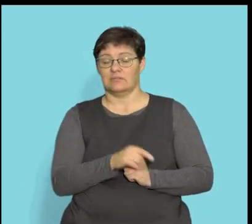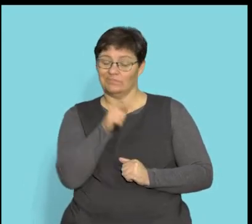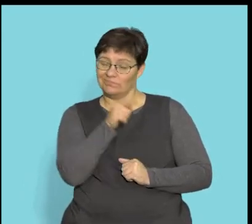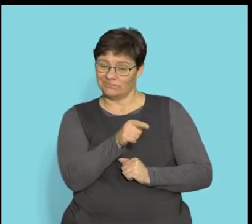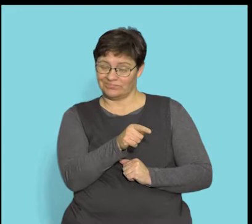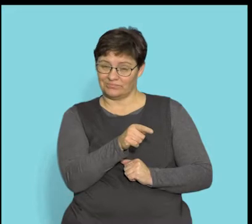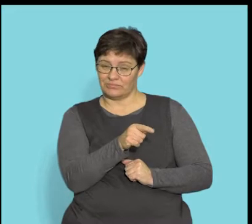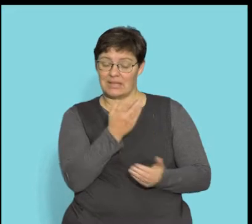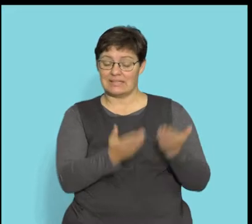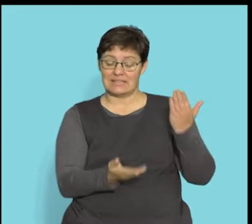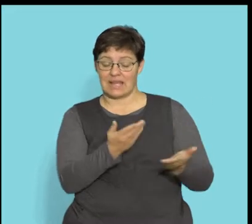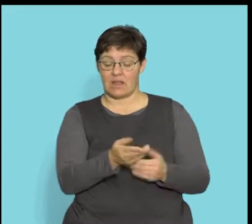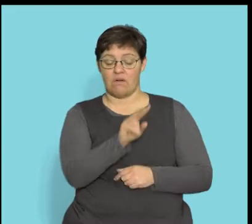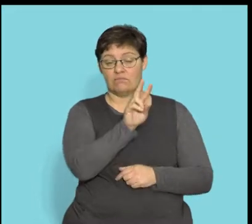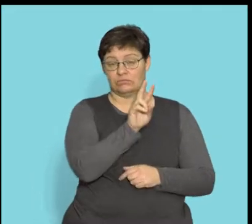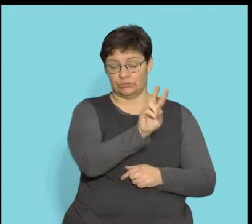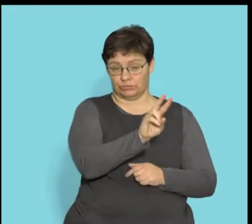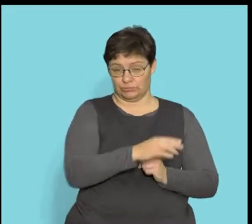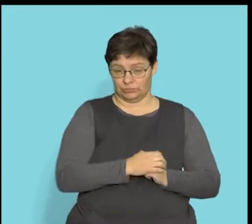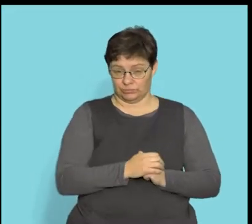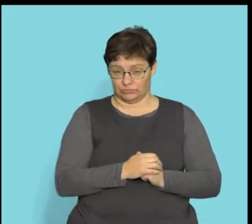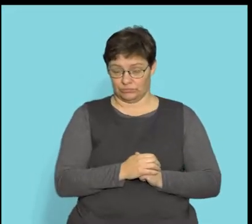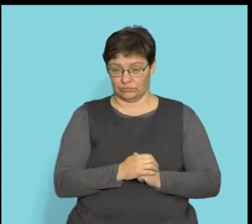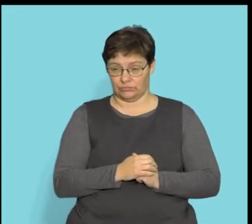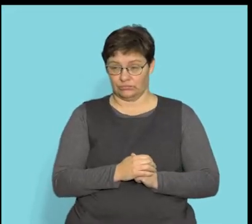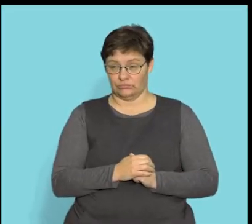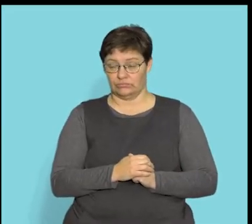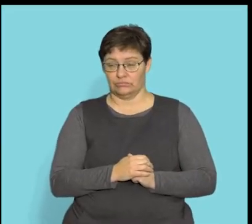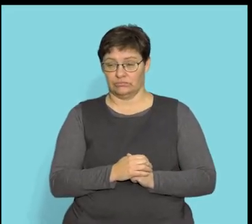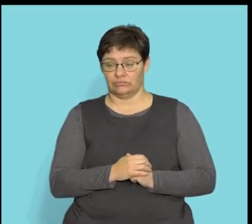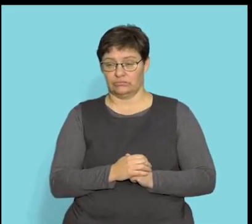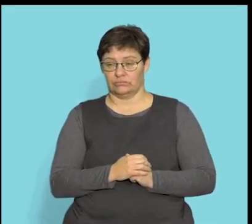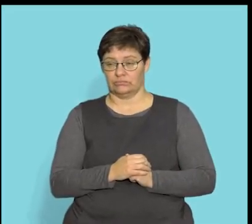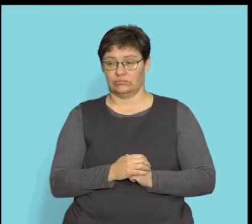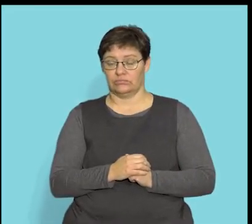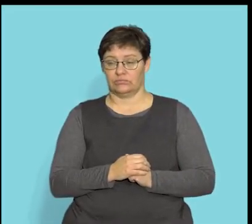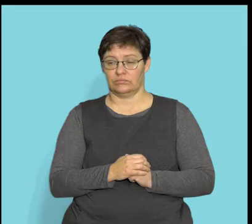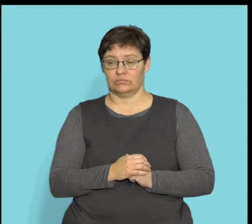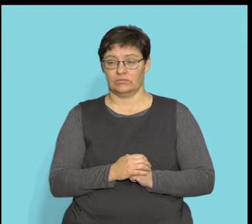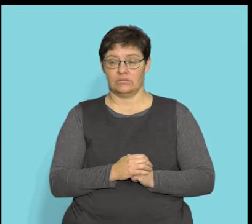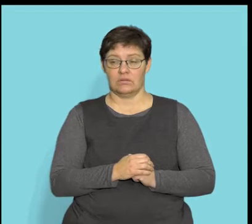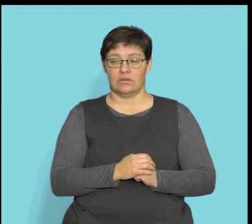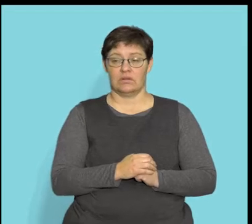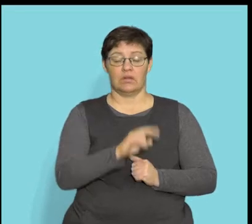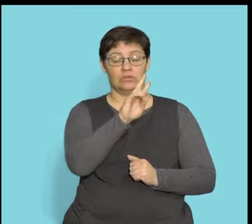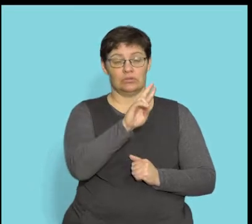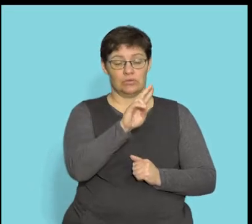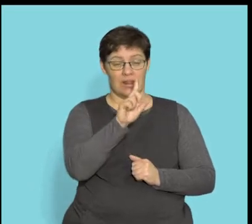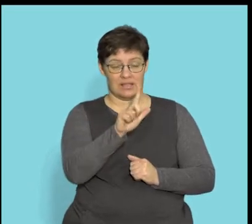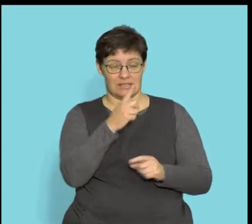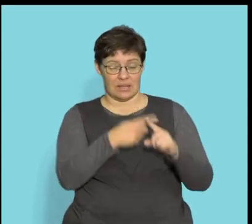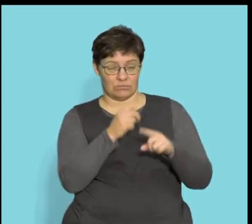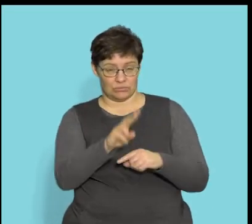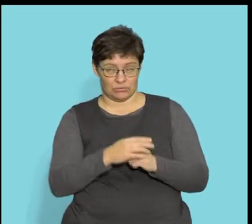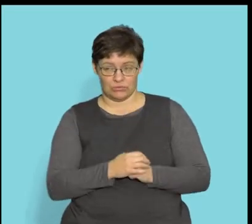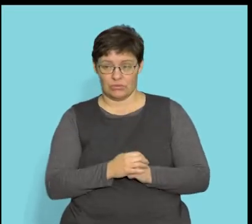this particular rectangular prism has a scale factor of 2, This means that the length has been multiplied